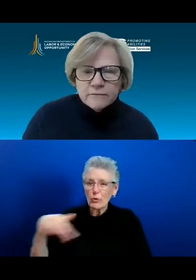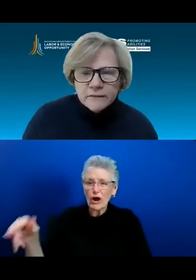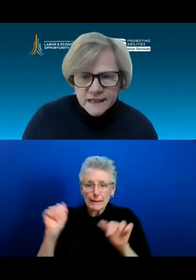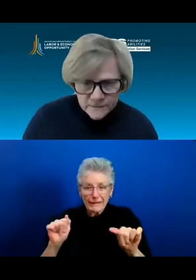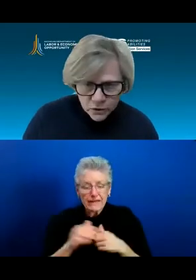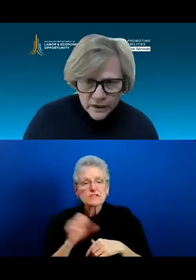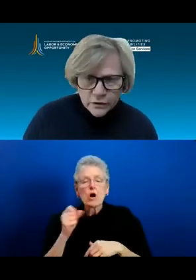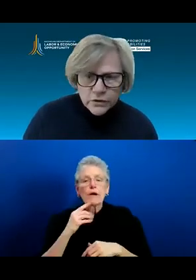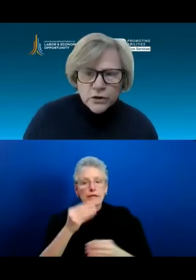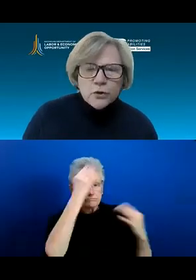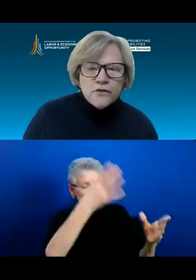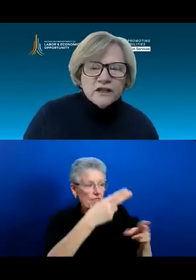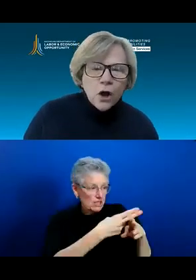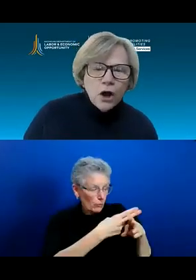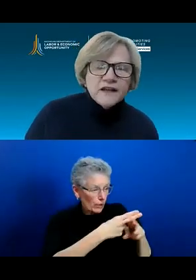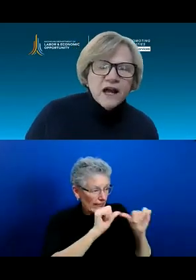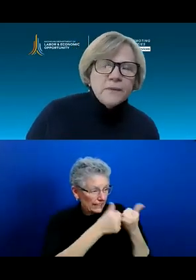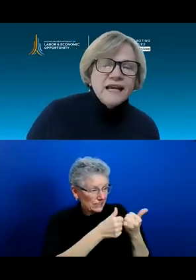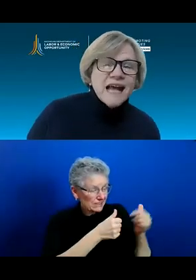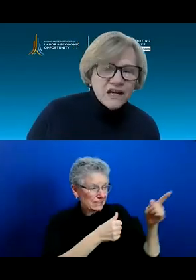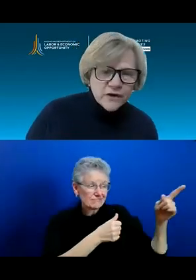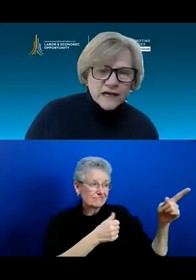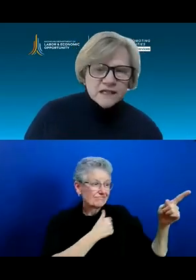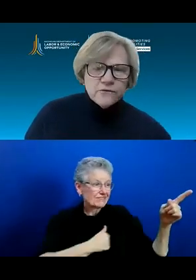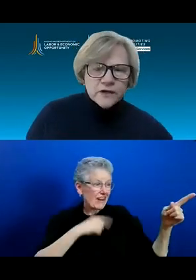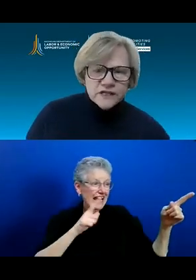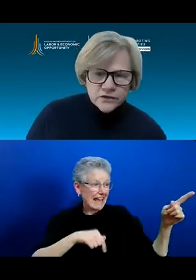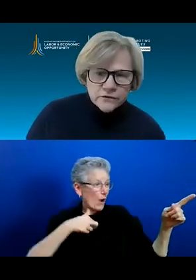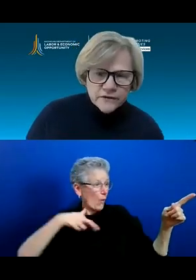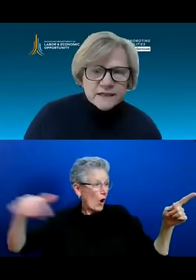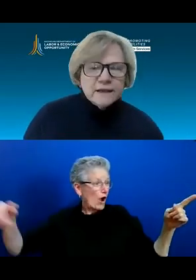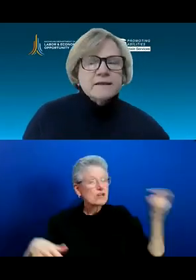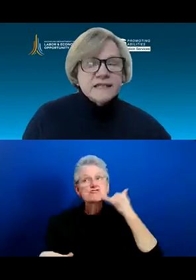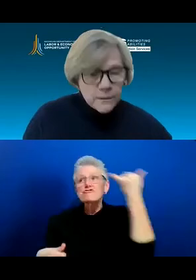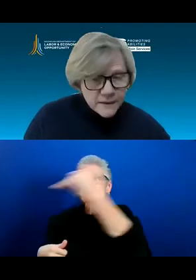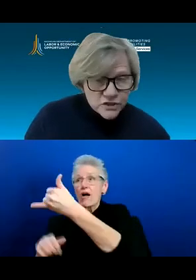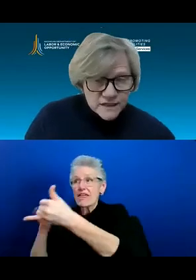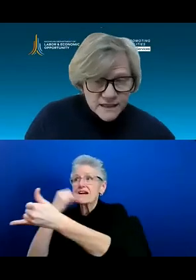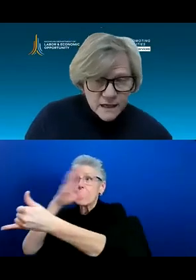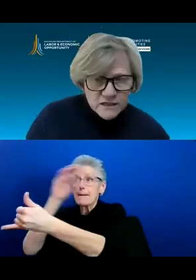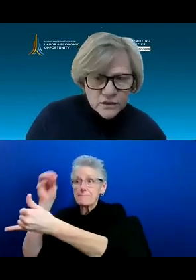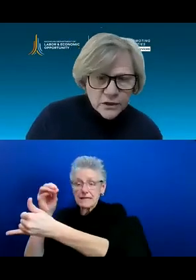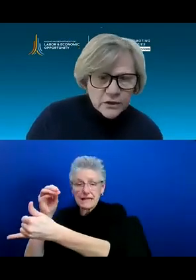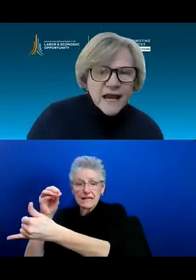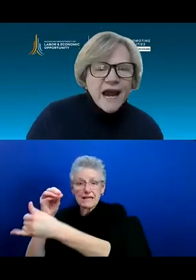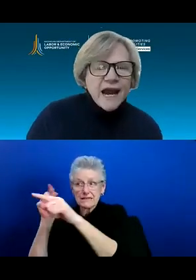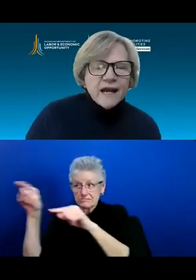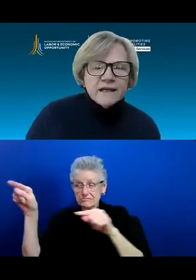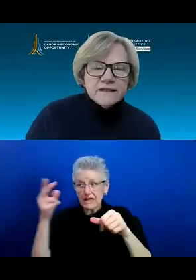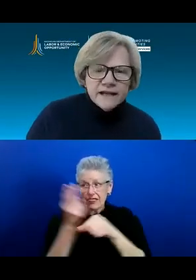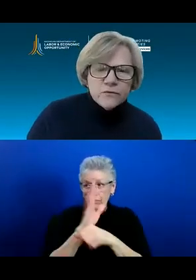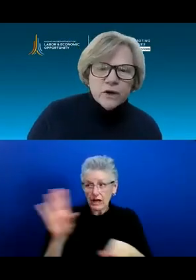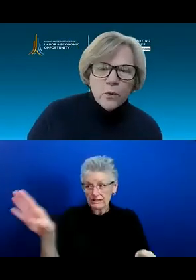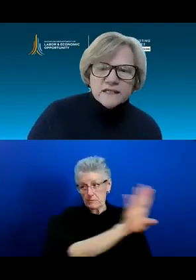agency, his employer, who then called the company contracting for his service, the temp agency's customer,